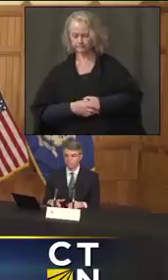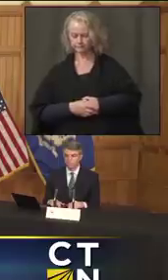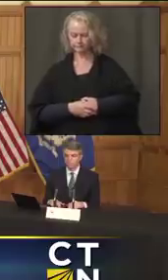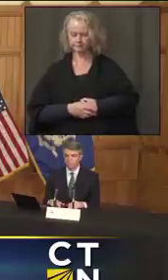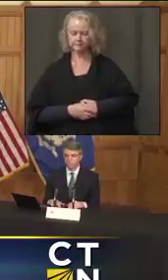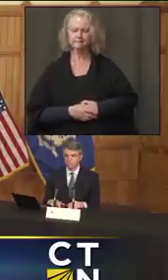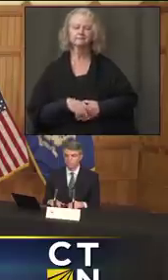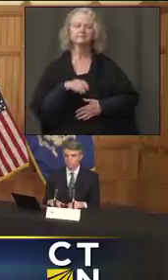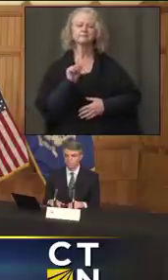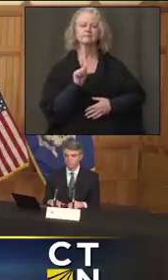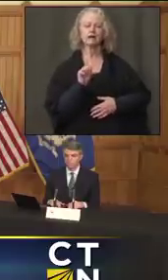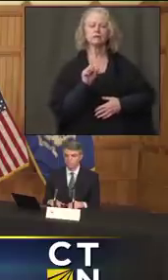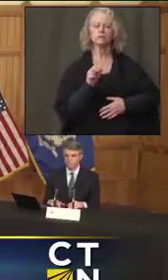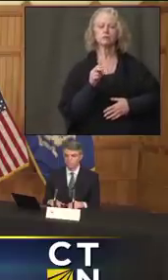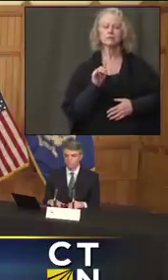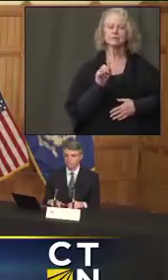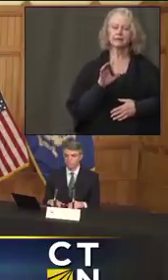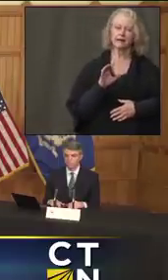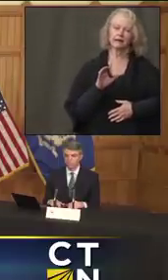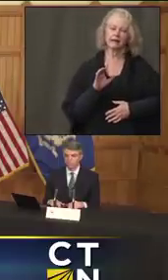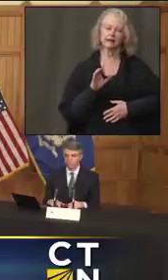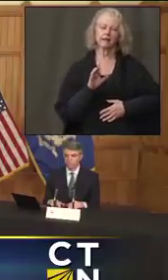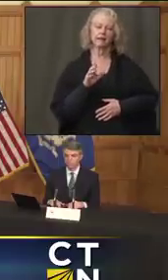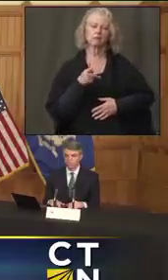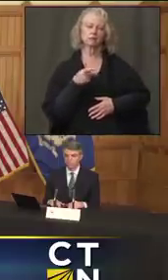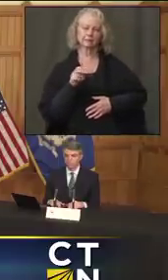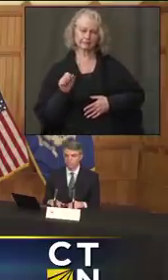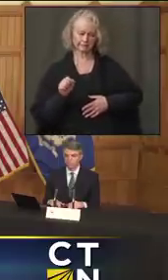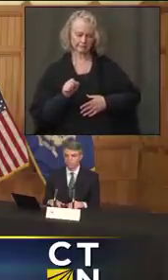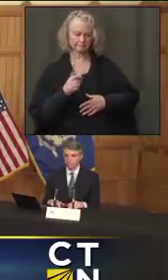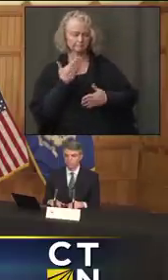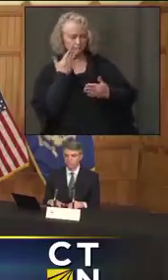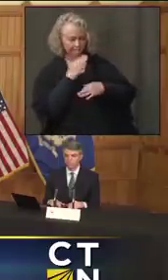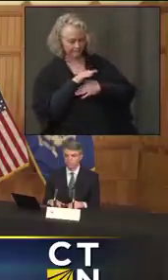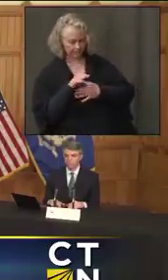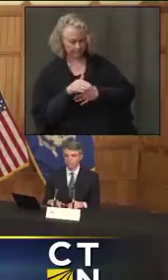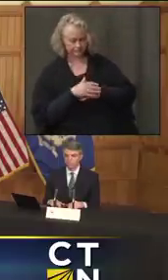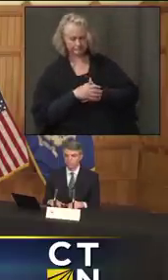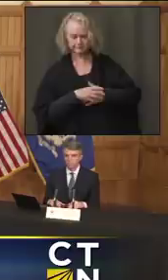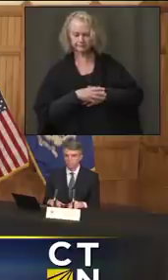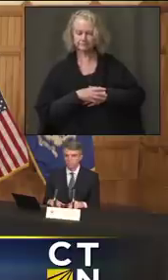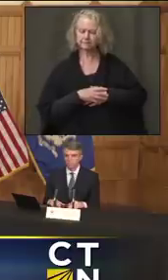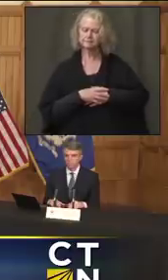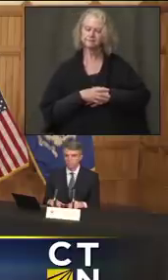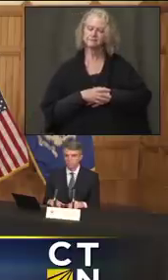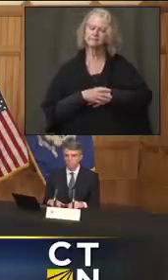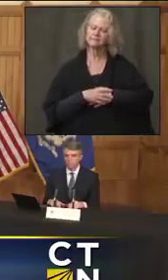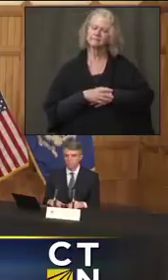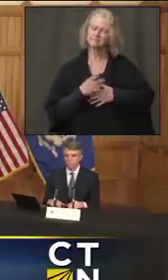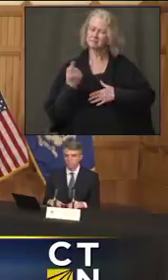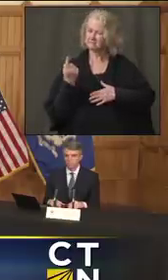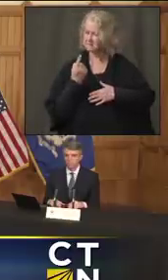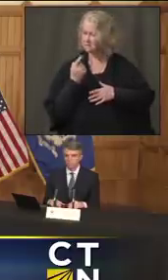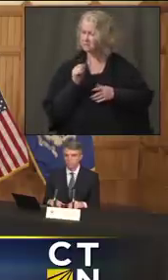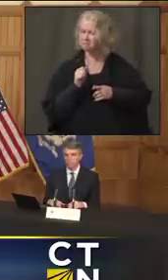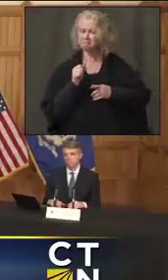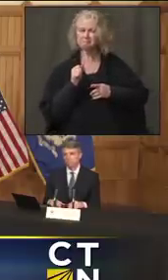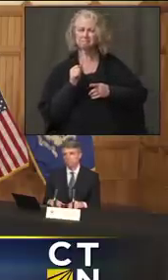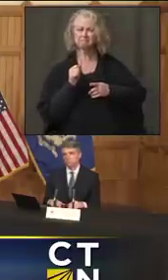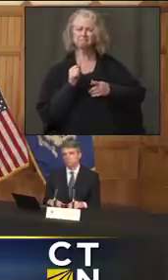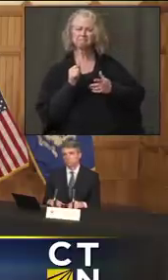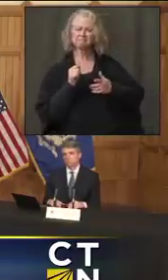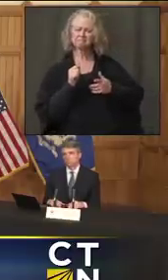The Associated Press. Good afternoon, everyone. I was wondering if someone could please sort